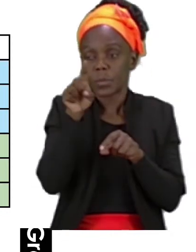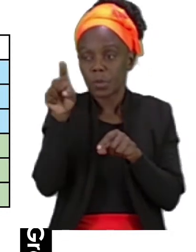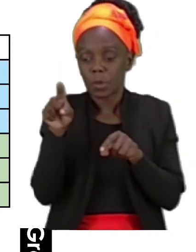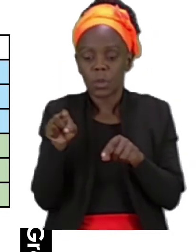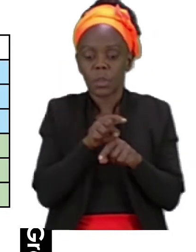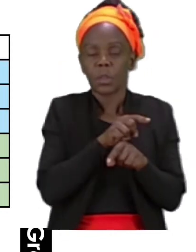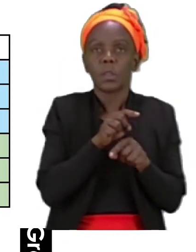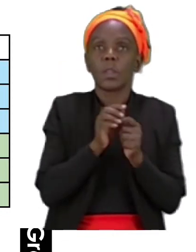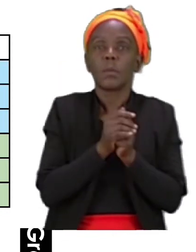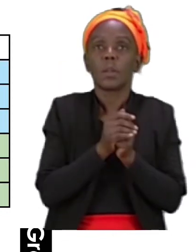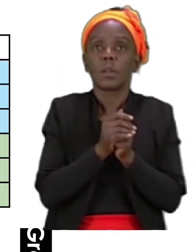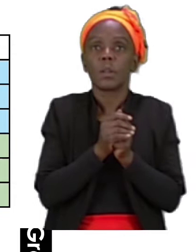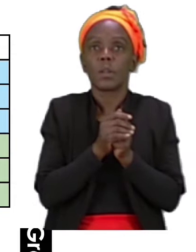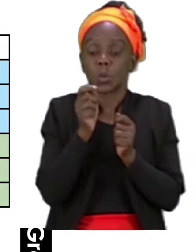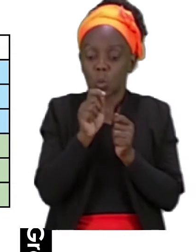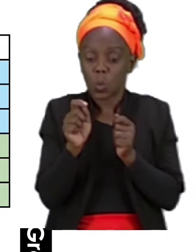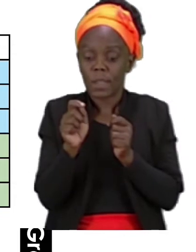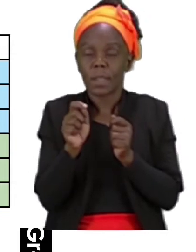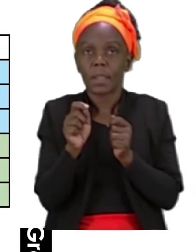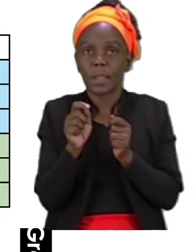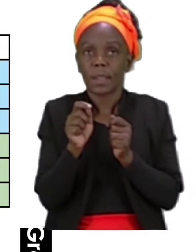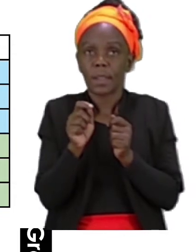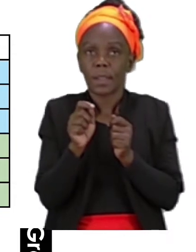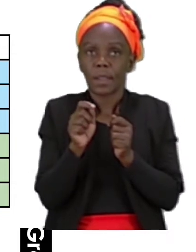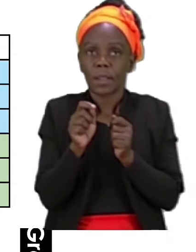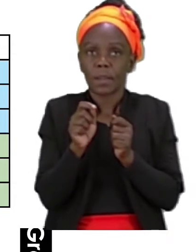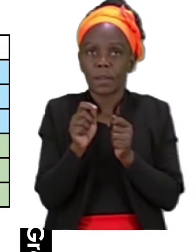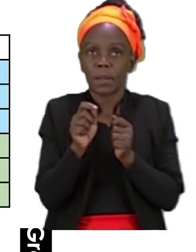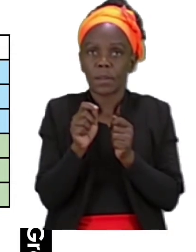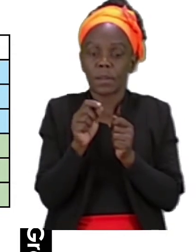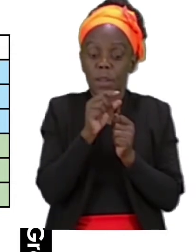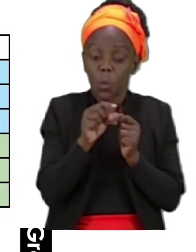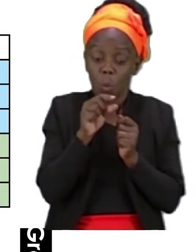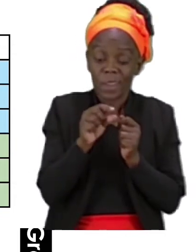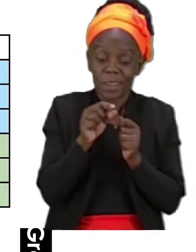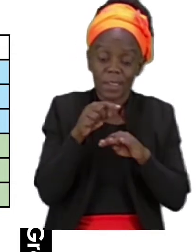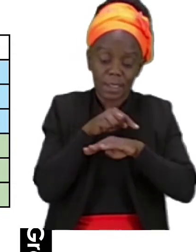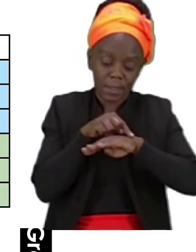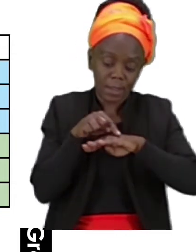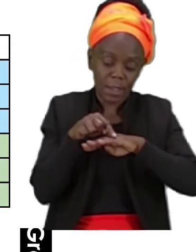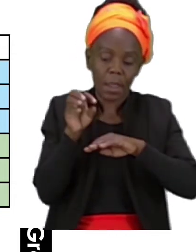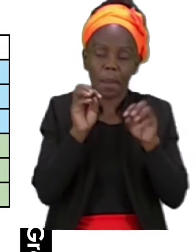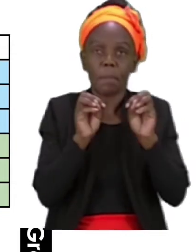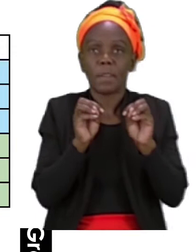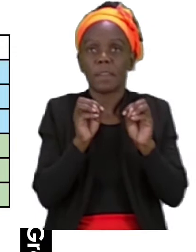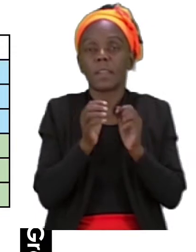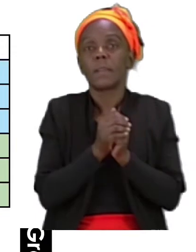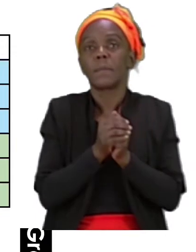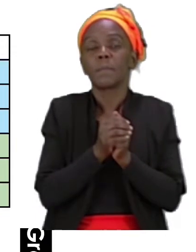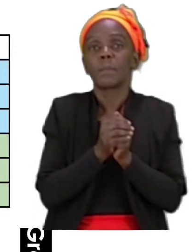make it correct. There's an example there for you, and it says, let's read together, grade